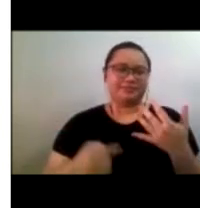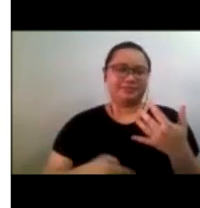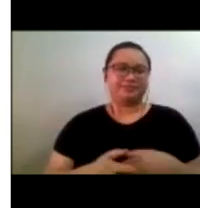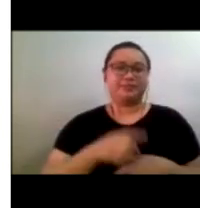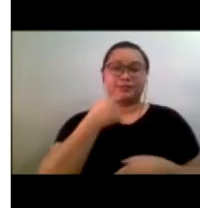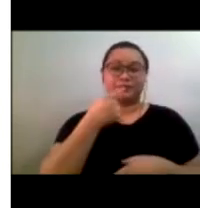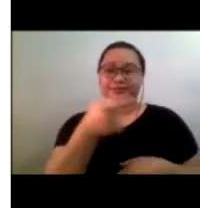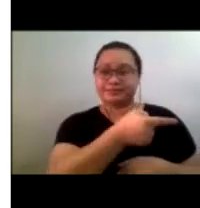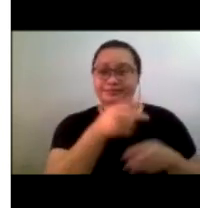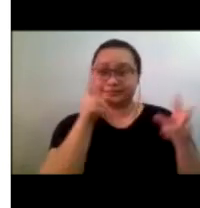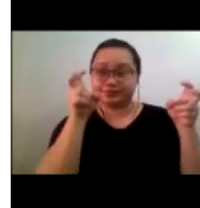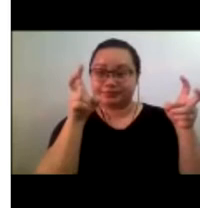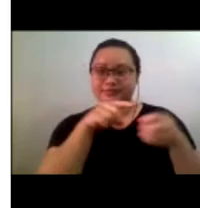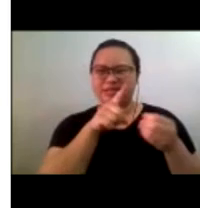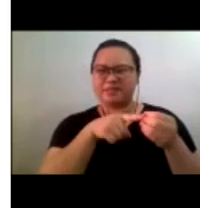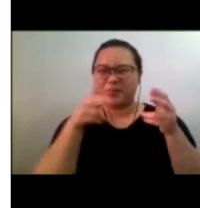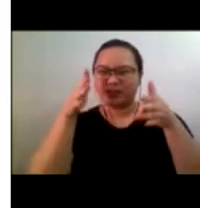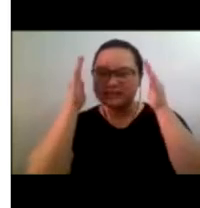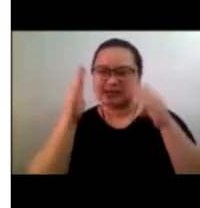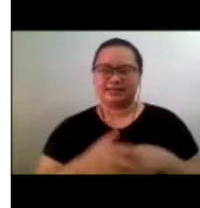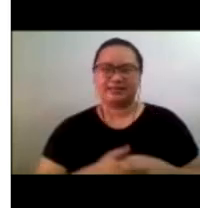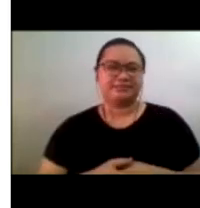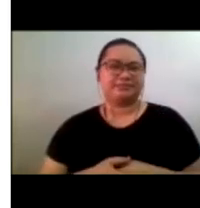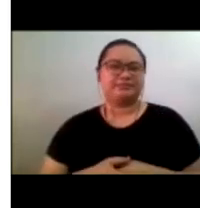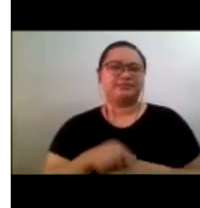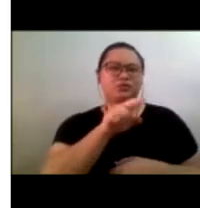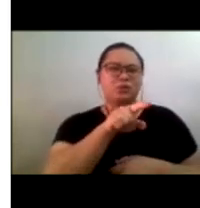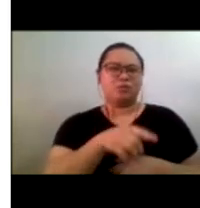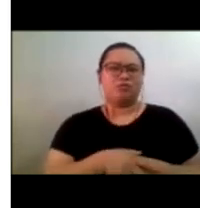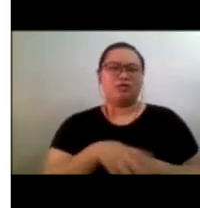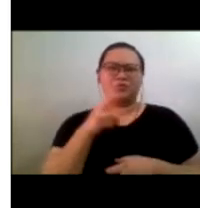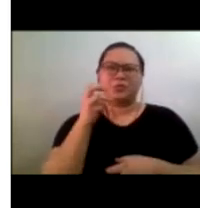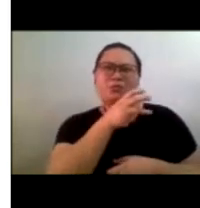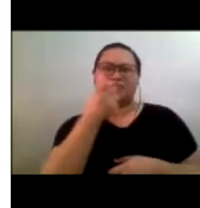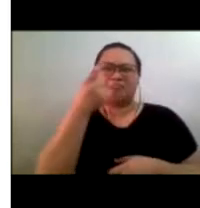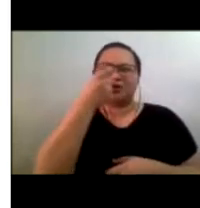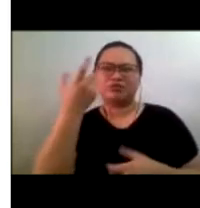about listening. The paradox of listening is that